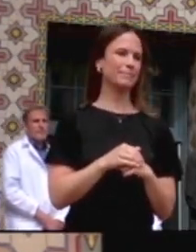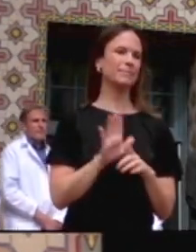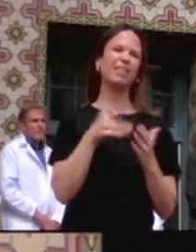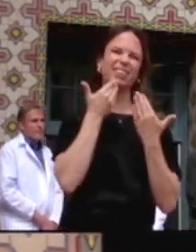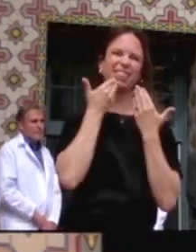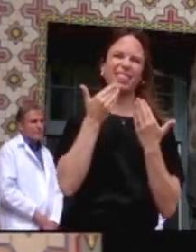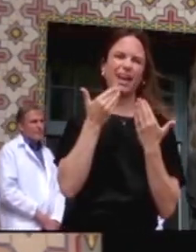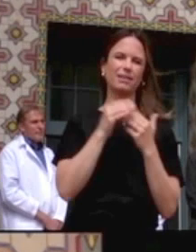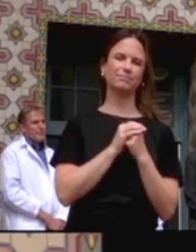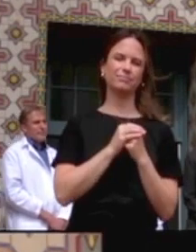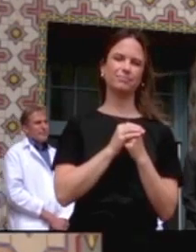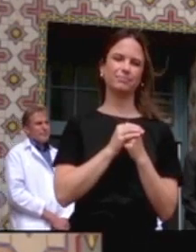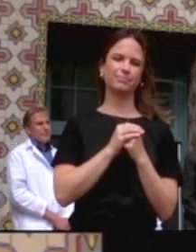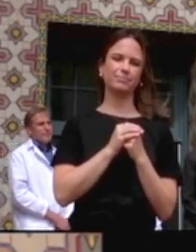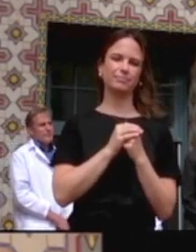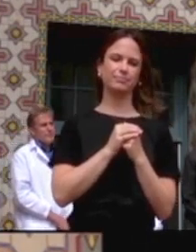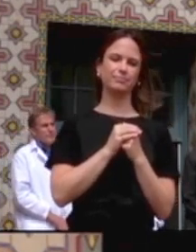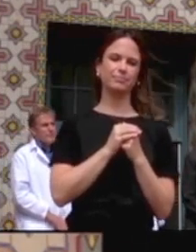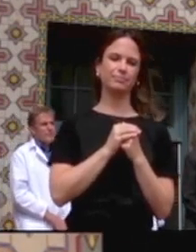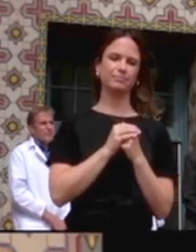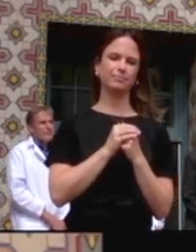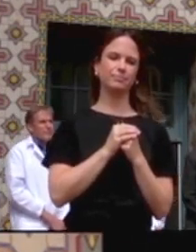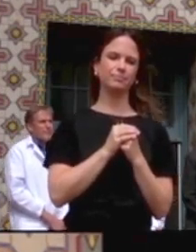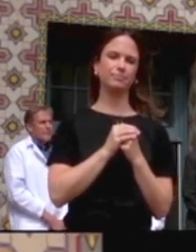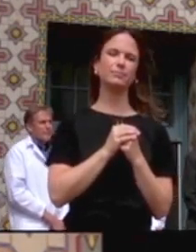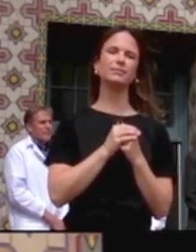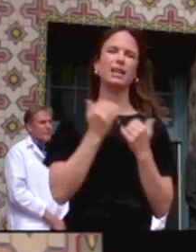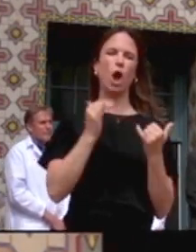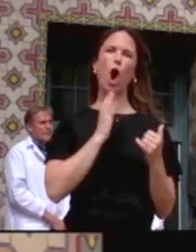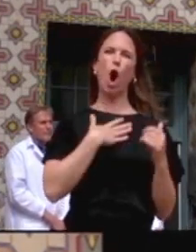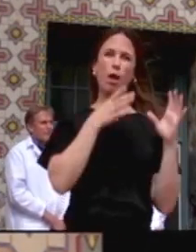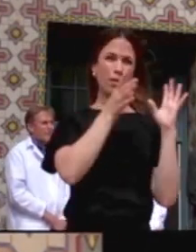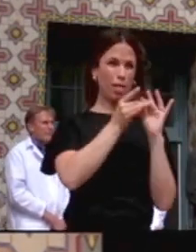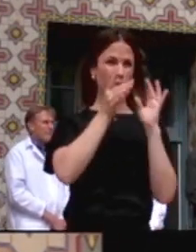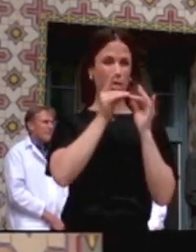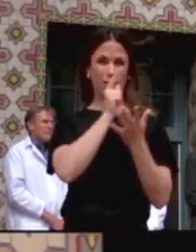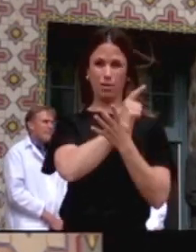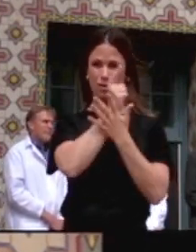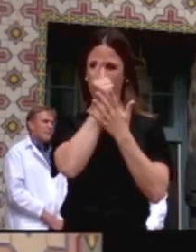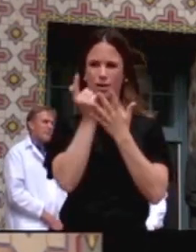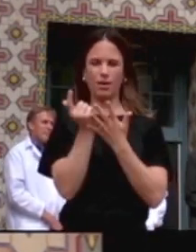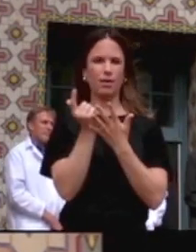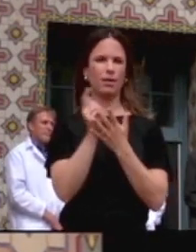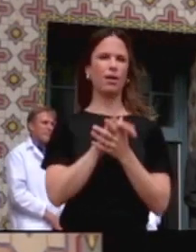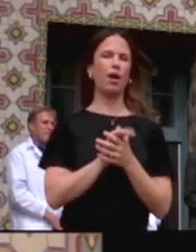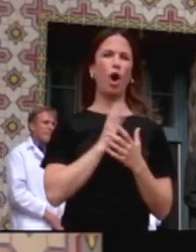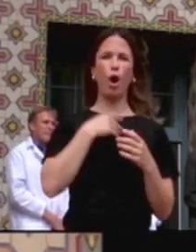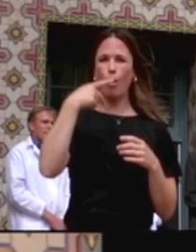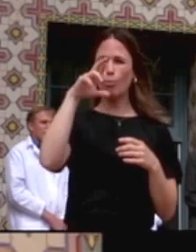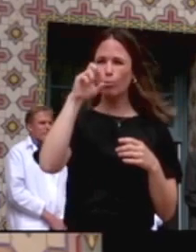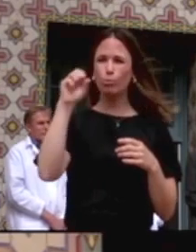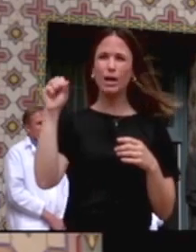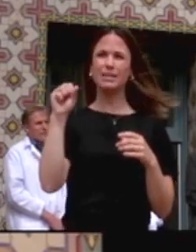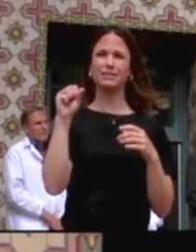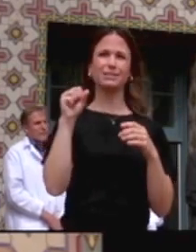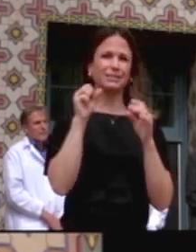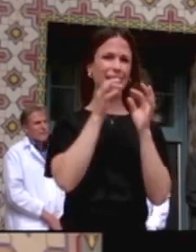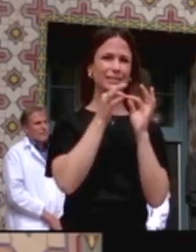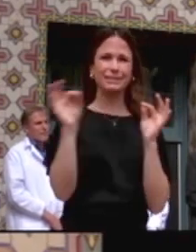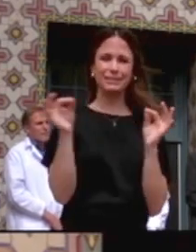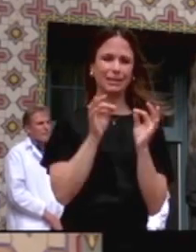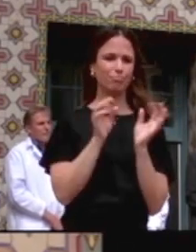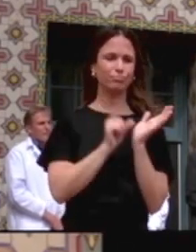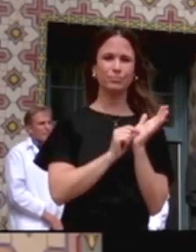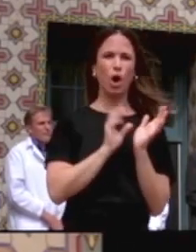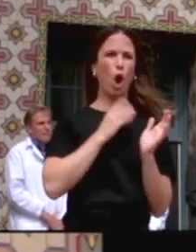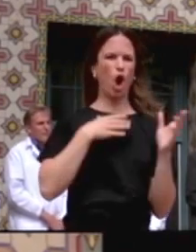Thank you, Dr. Farnitano. So from our statements today, from our press statement, from our presence here together,